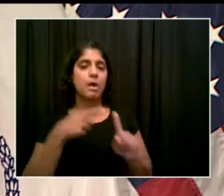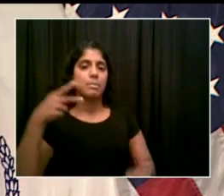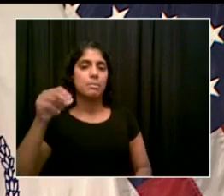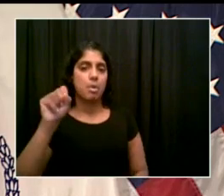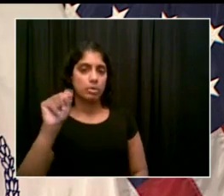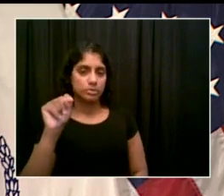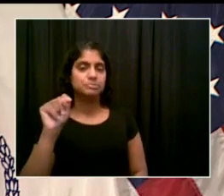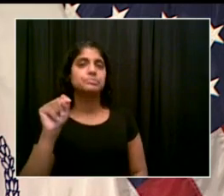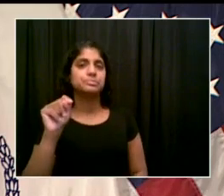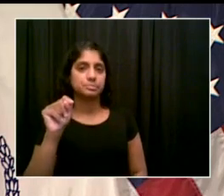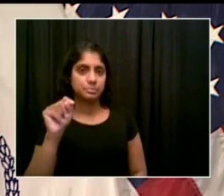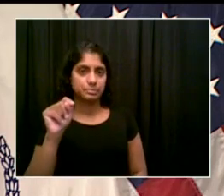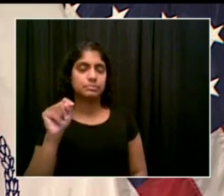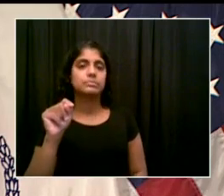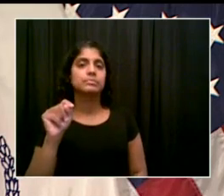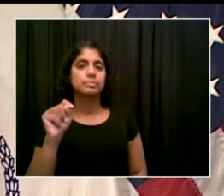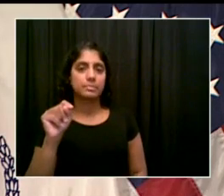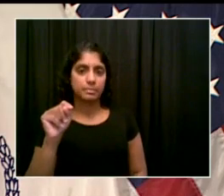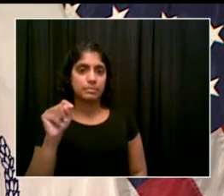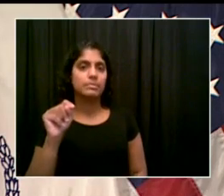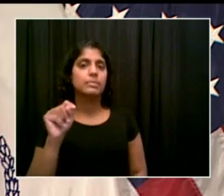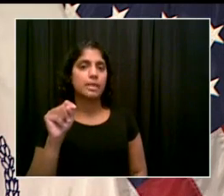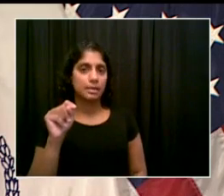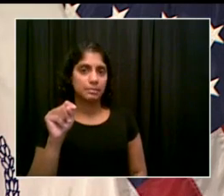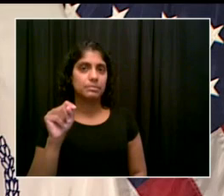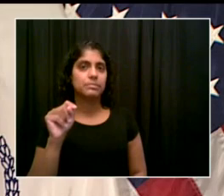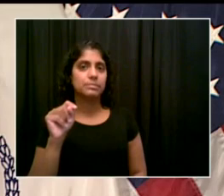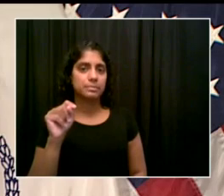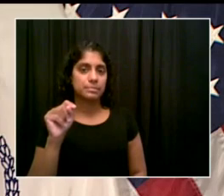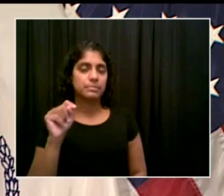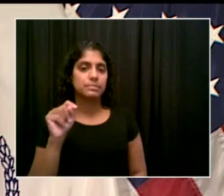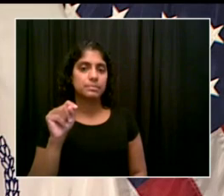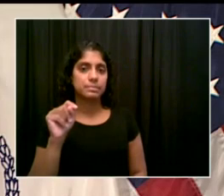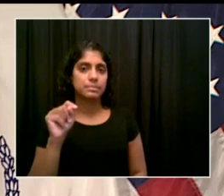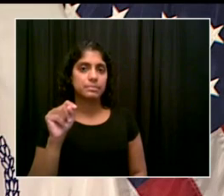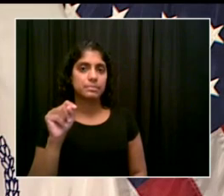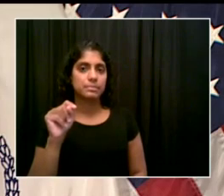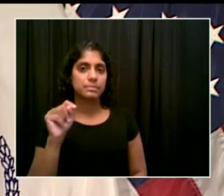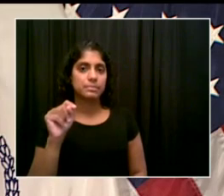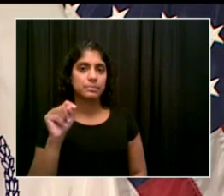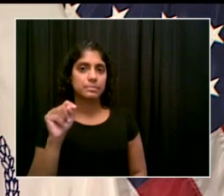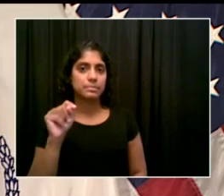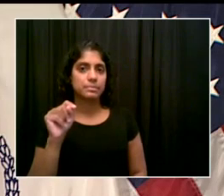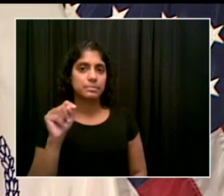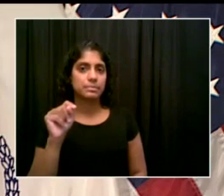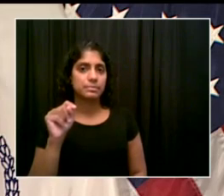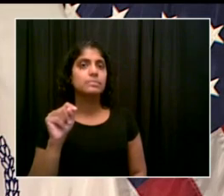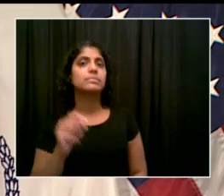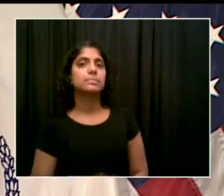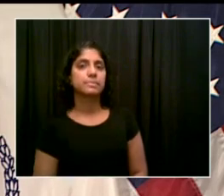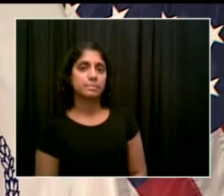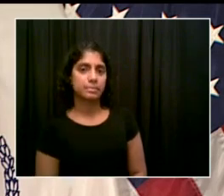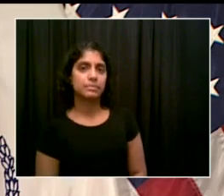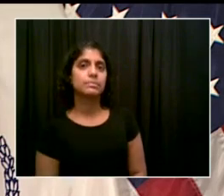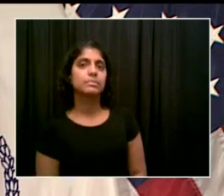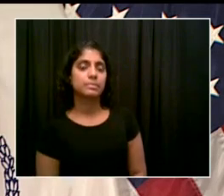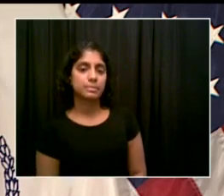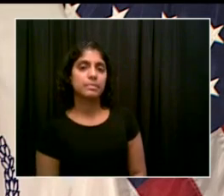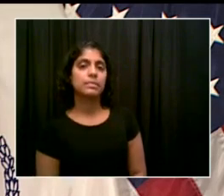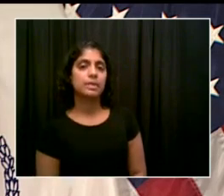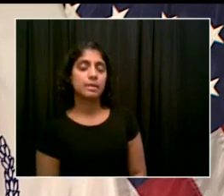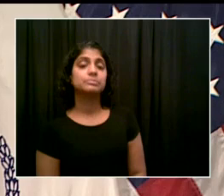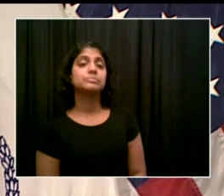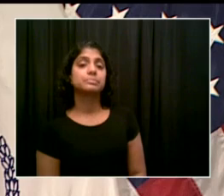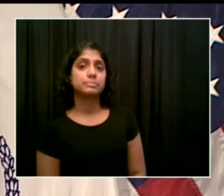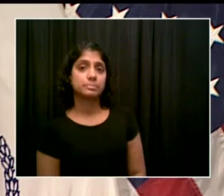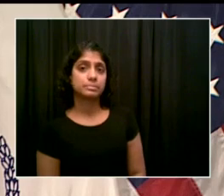bid counted 242 sidewalk vendors compared to just 230 storefronts. The business owners say they can't participate in